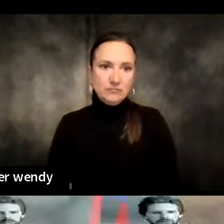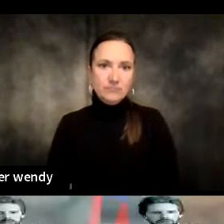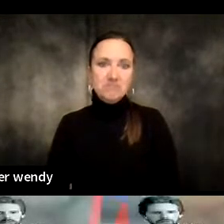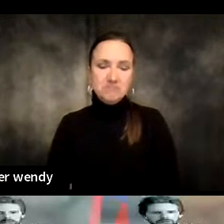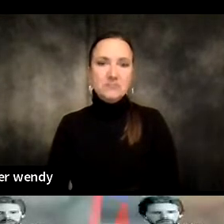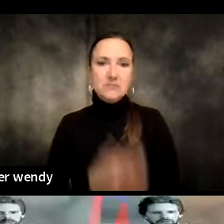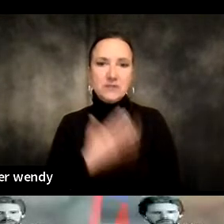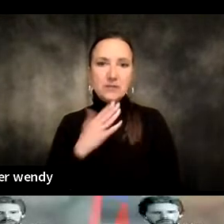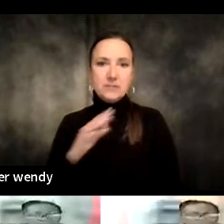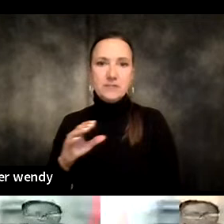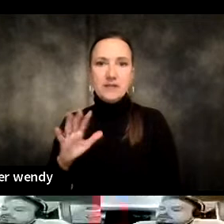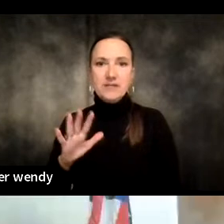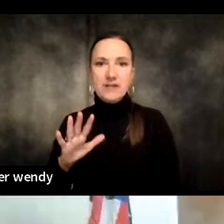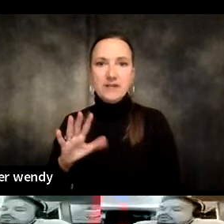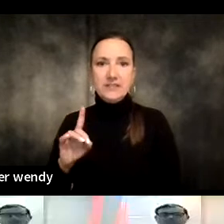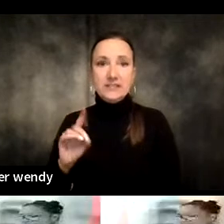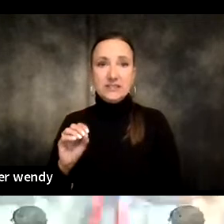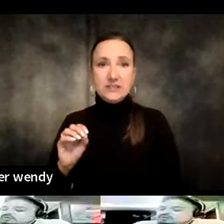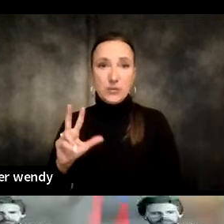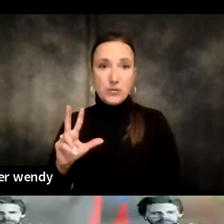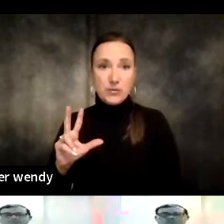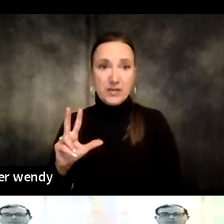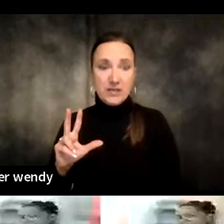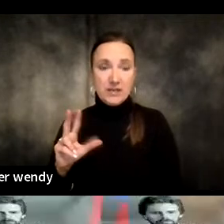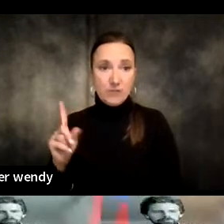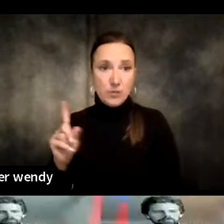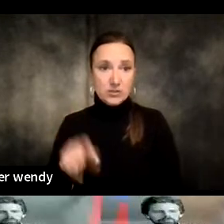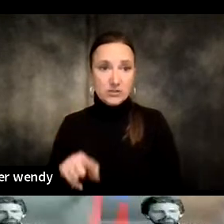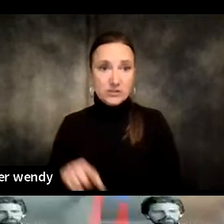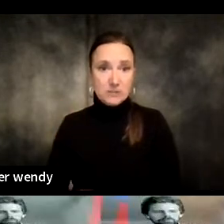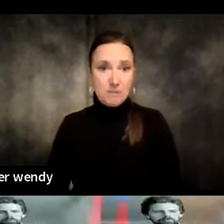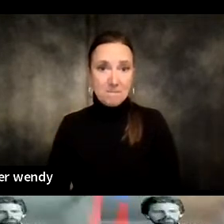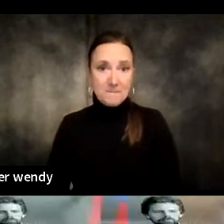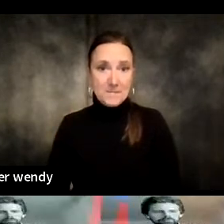Okay, 5D03, any questions for Mr. Stout?